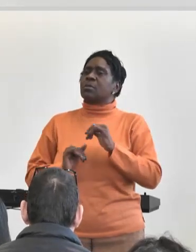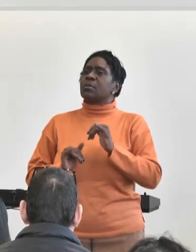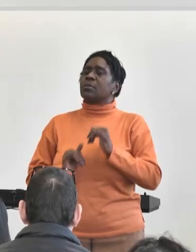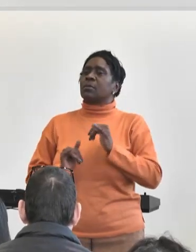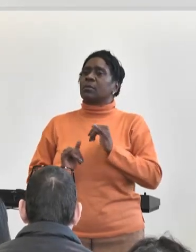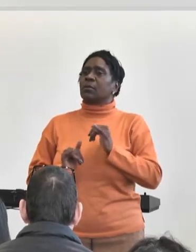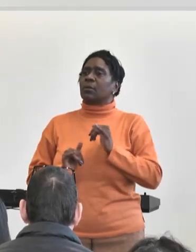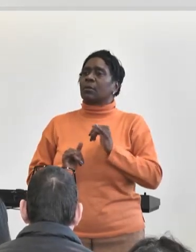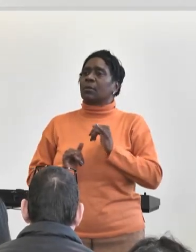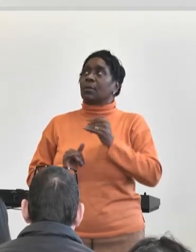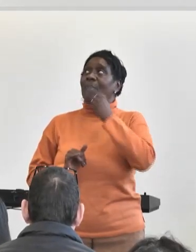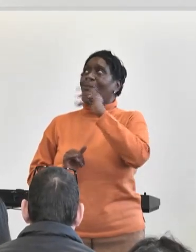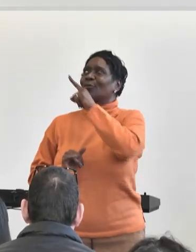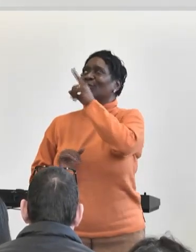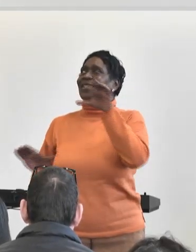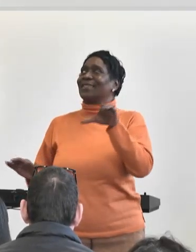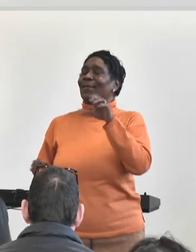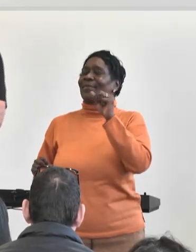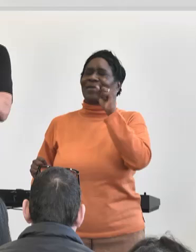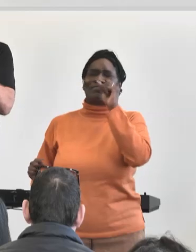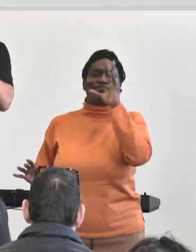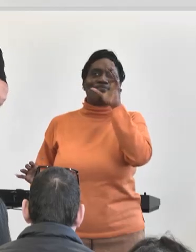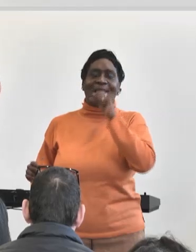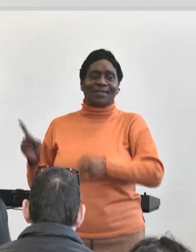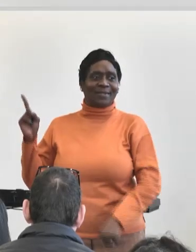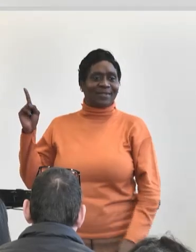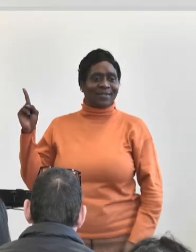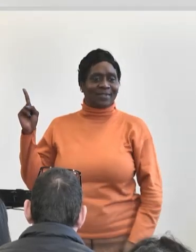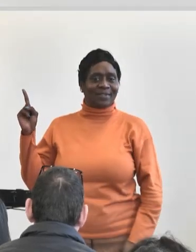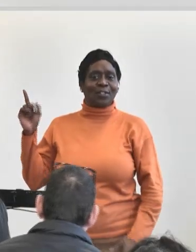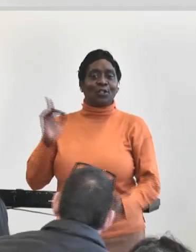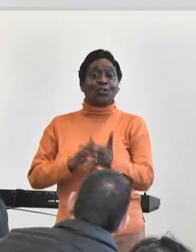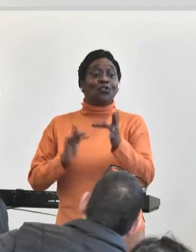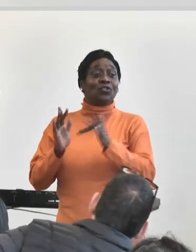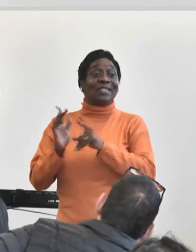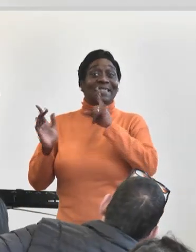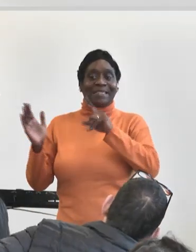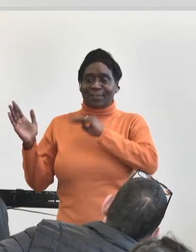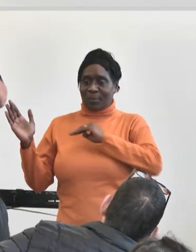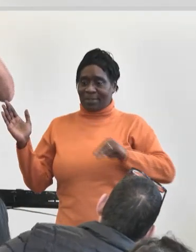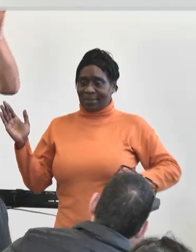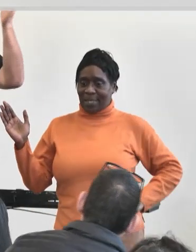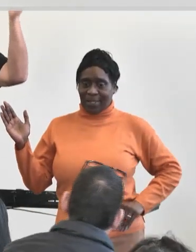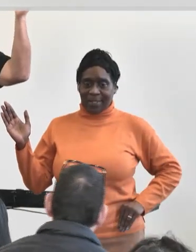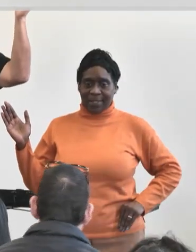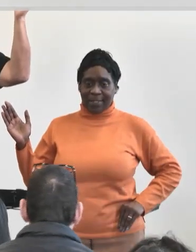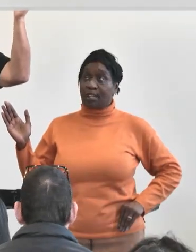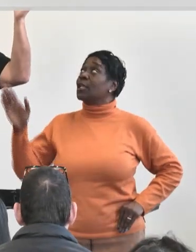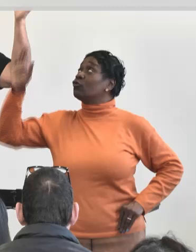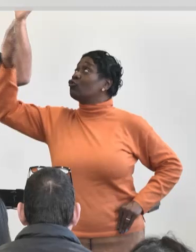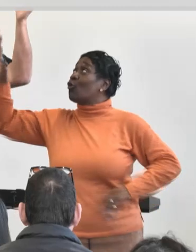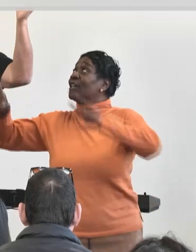realidad. God, you did something incredible. Dios, tú hiciste algo increíble. Jesus is the Messiah. Jesús es el Mesías. He was your